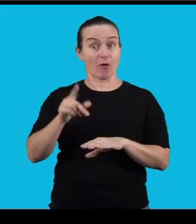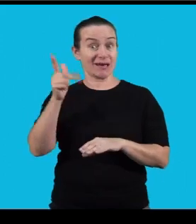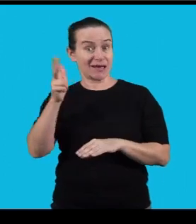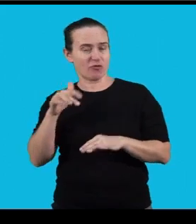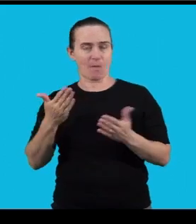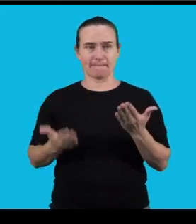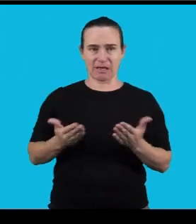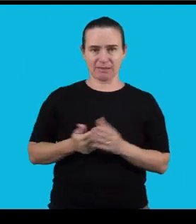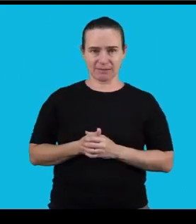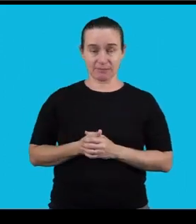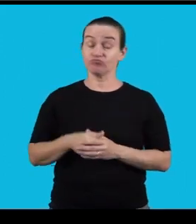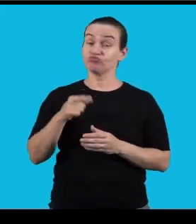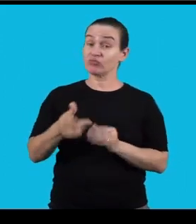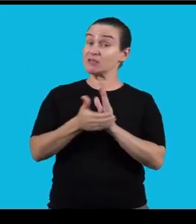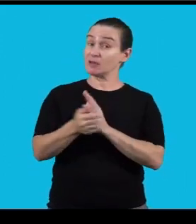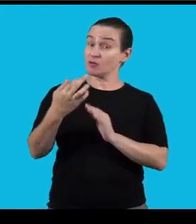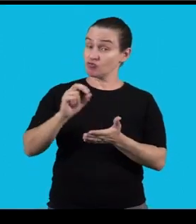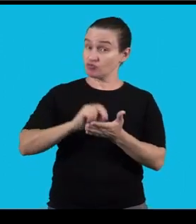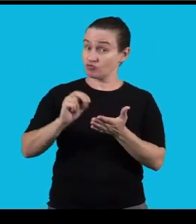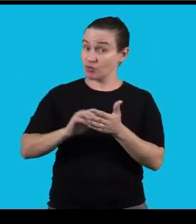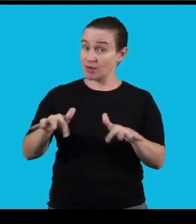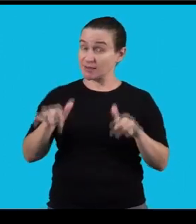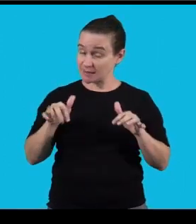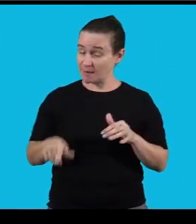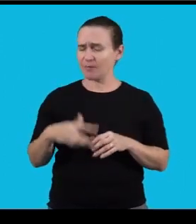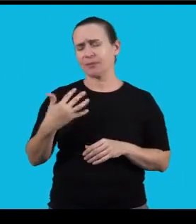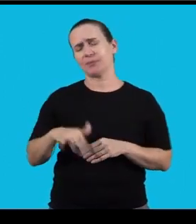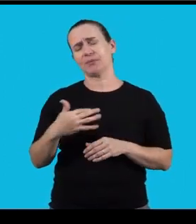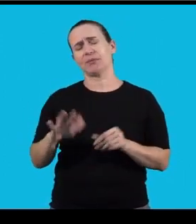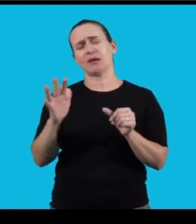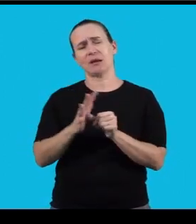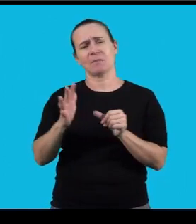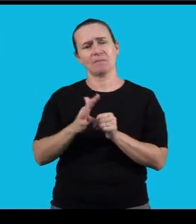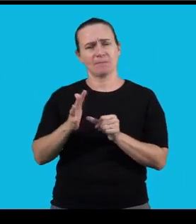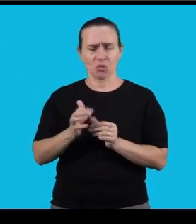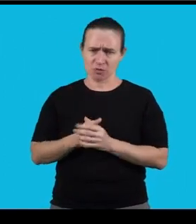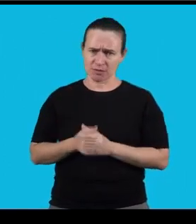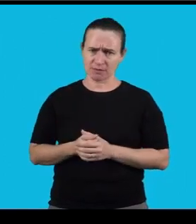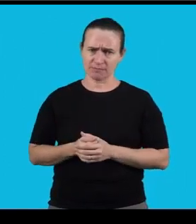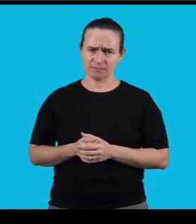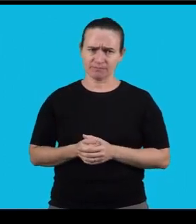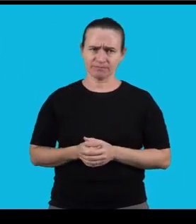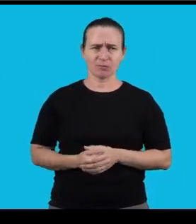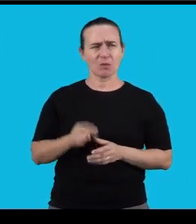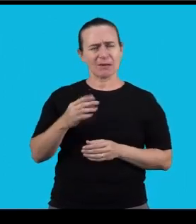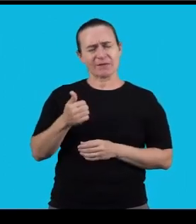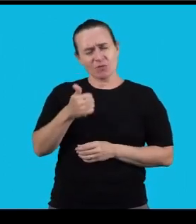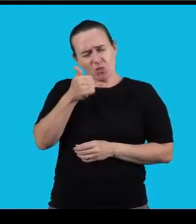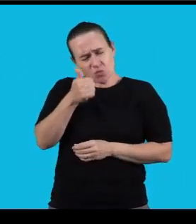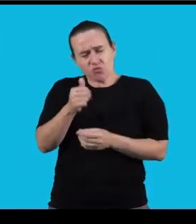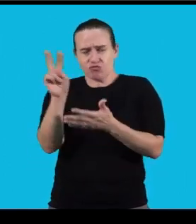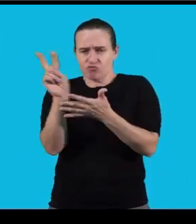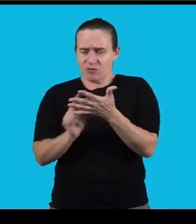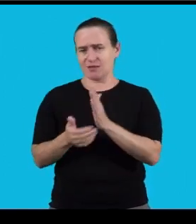balance. Exam writing competencies. It is very crucial for you to remember that you must have